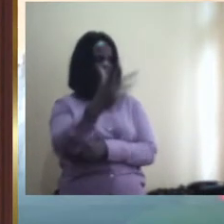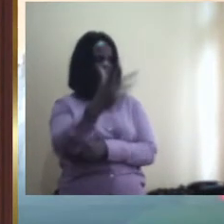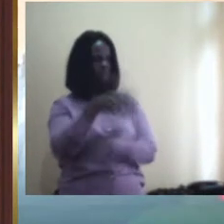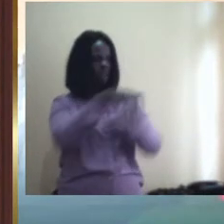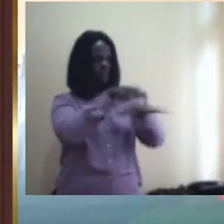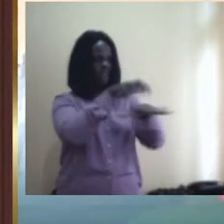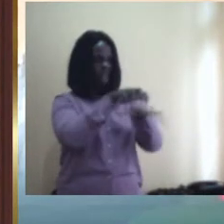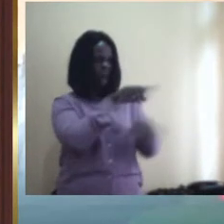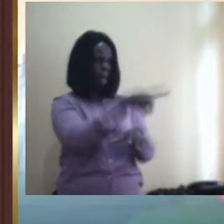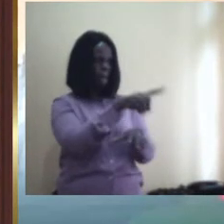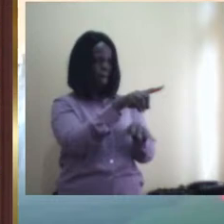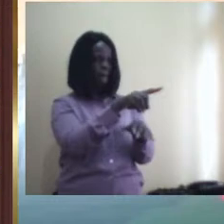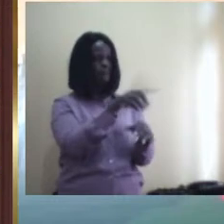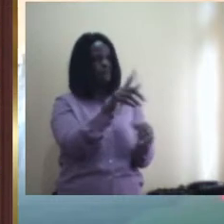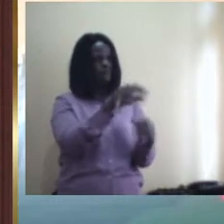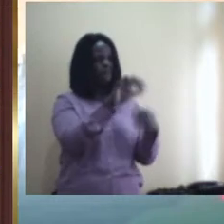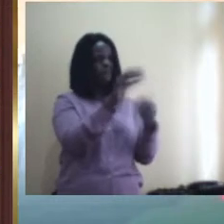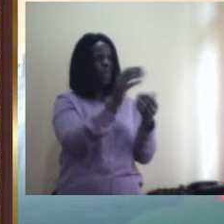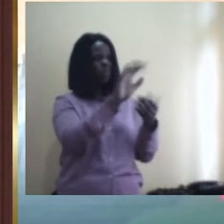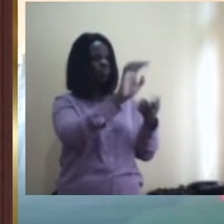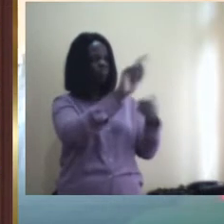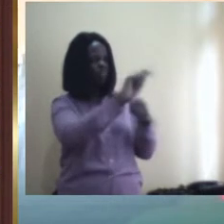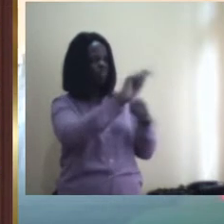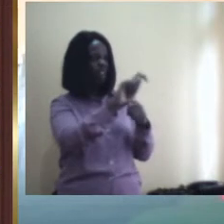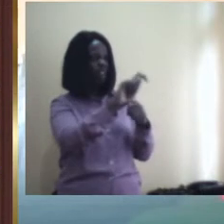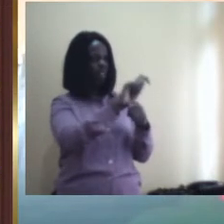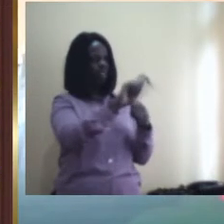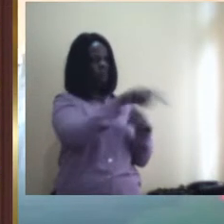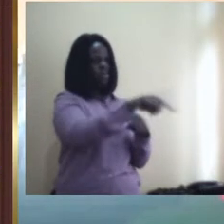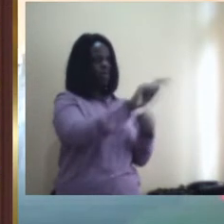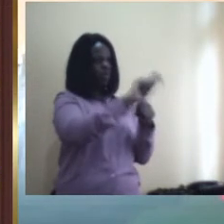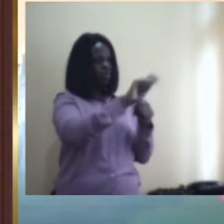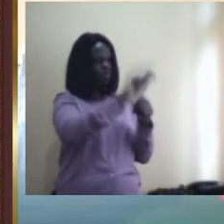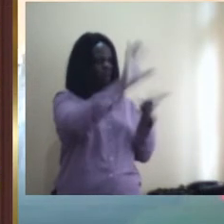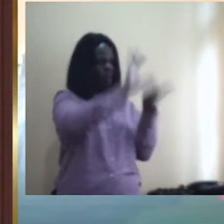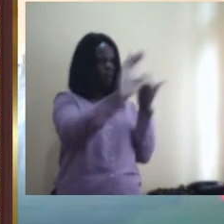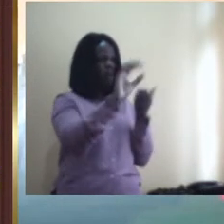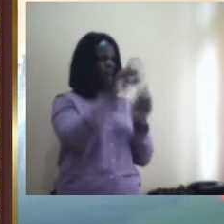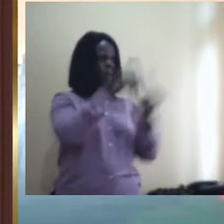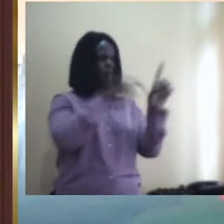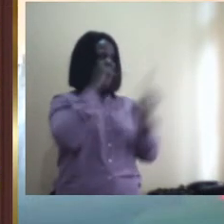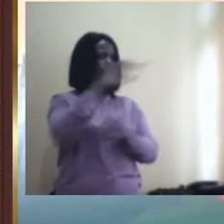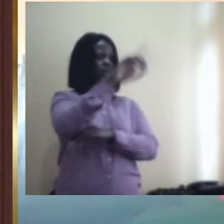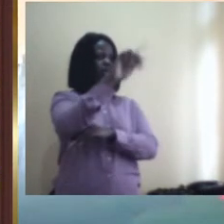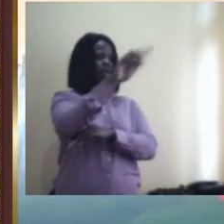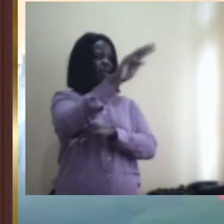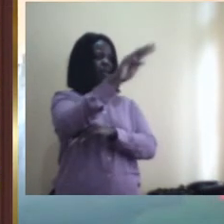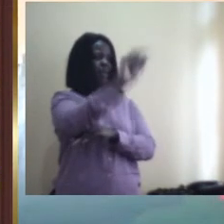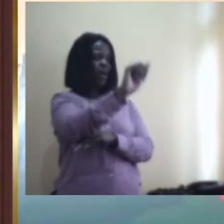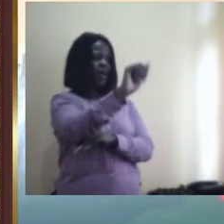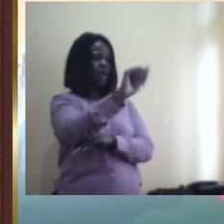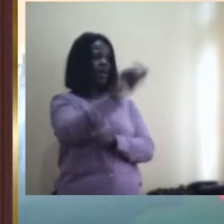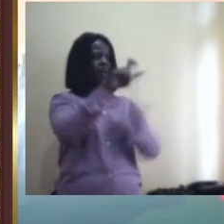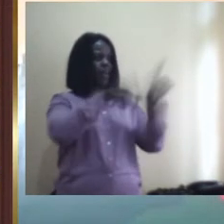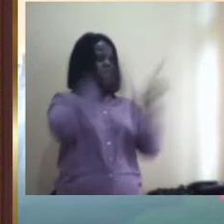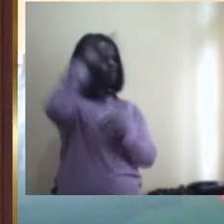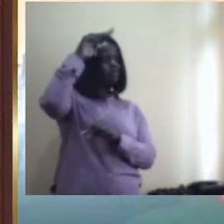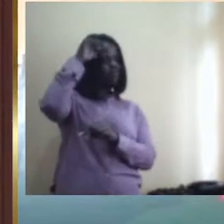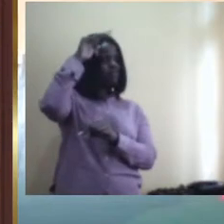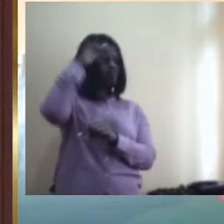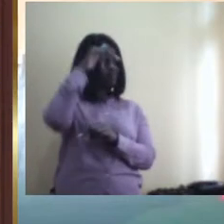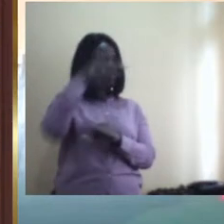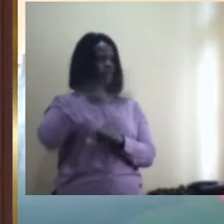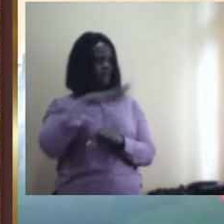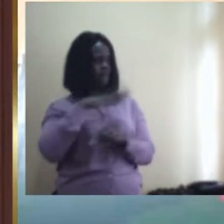Academy. This academy was founded by Zamangubane, an agricultural graduate. She sought